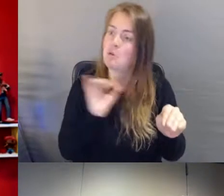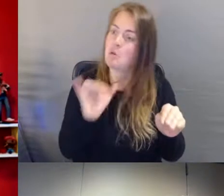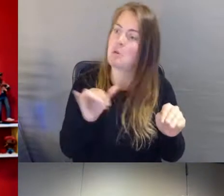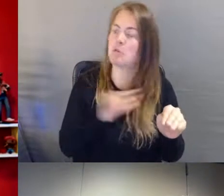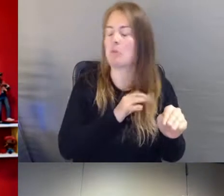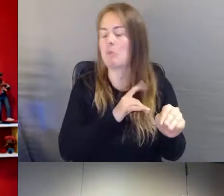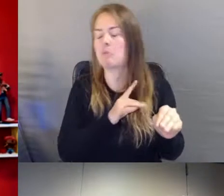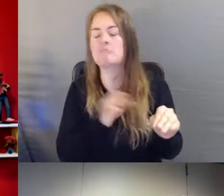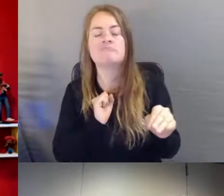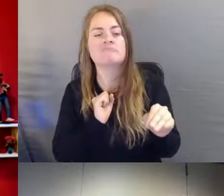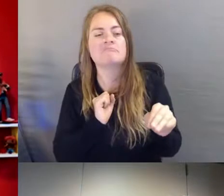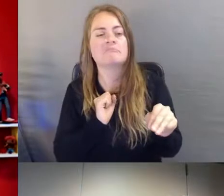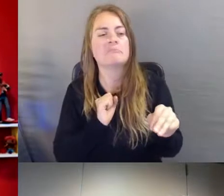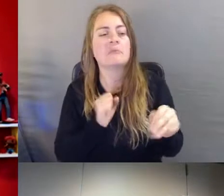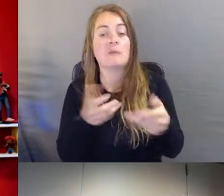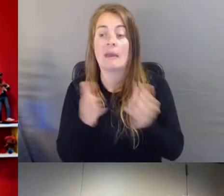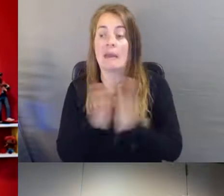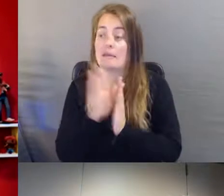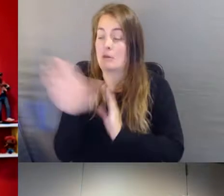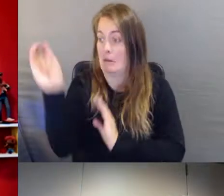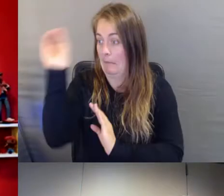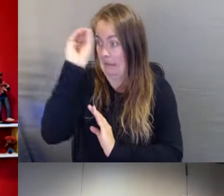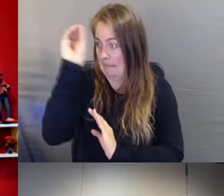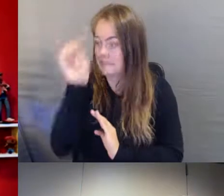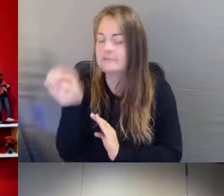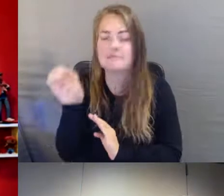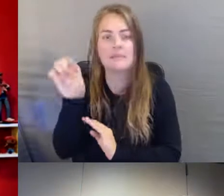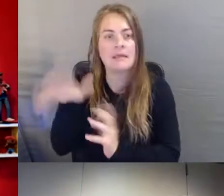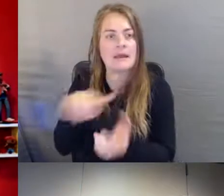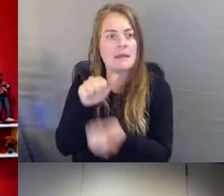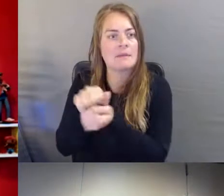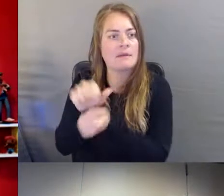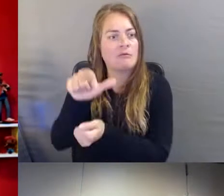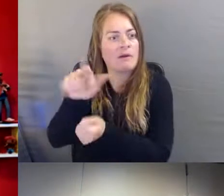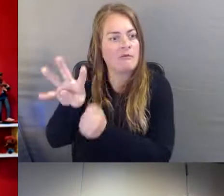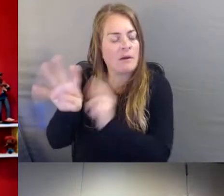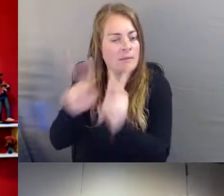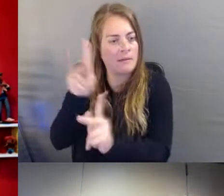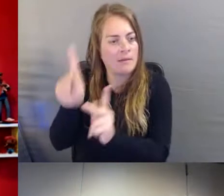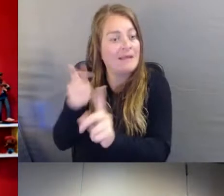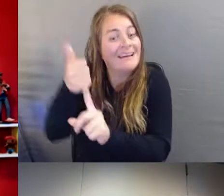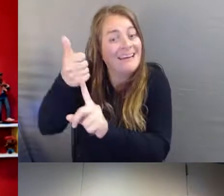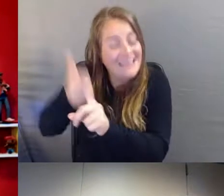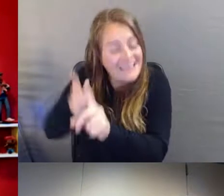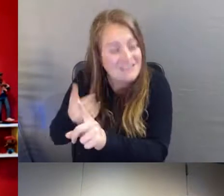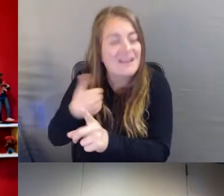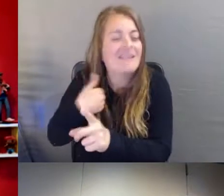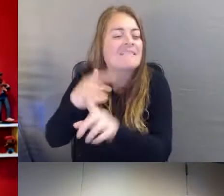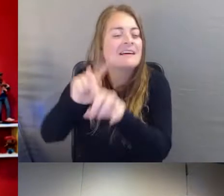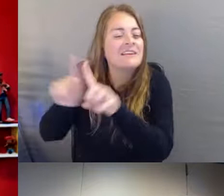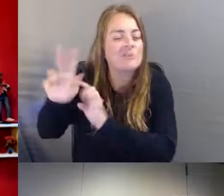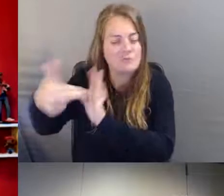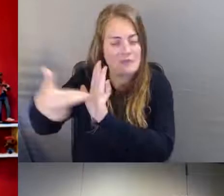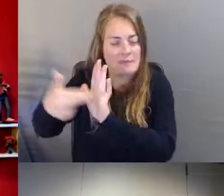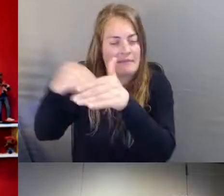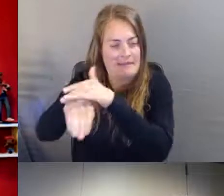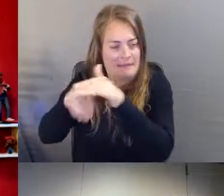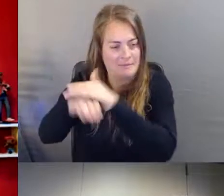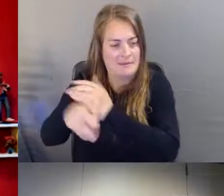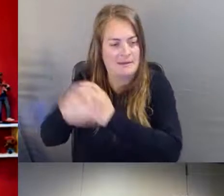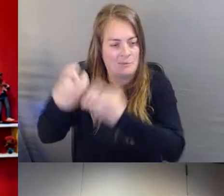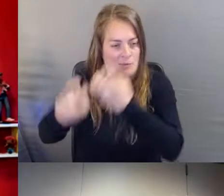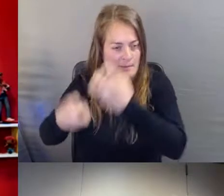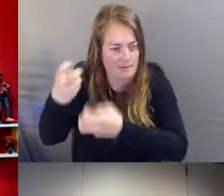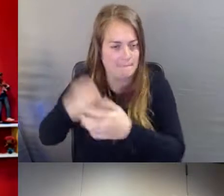to ask their opinions. What I found was a committee of 24 people, each one representing a different accessibility issue in